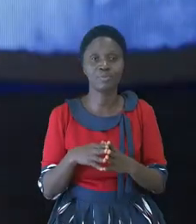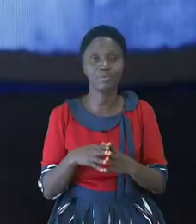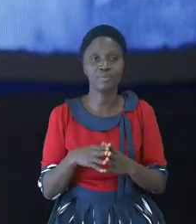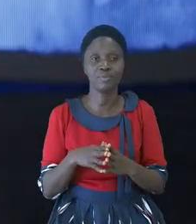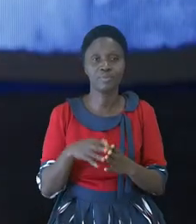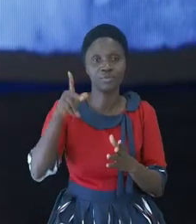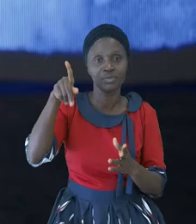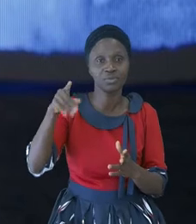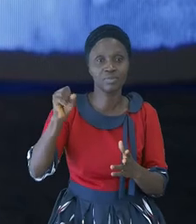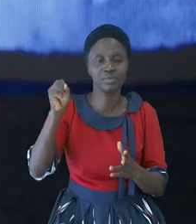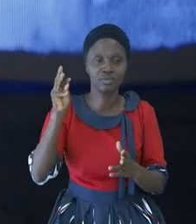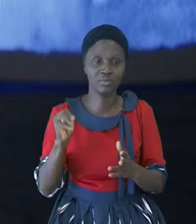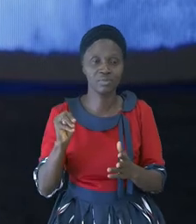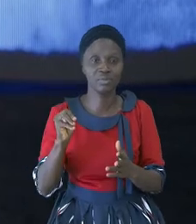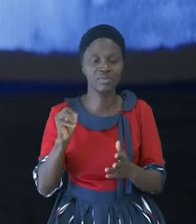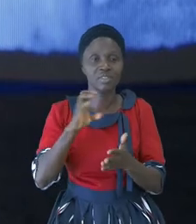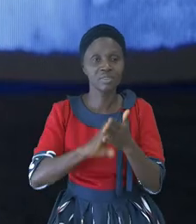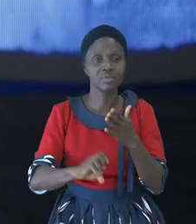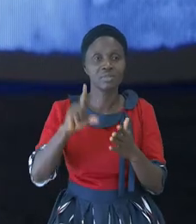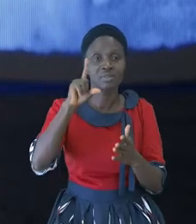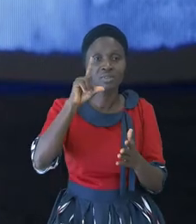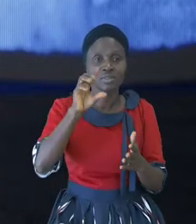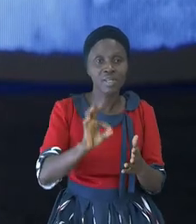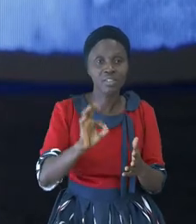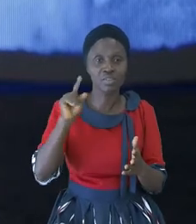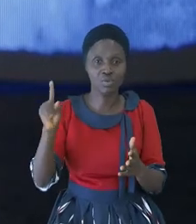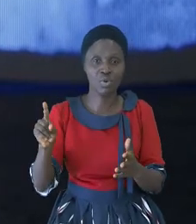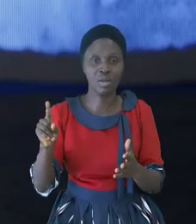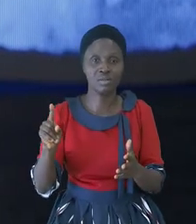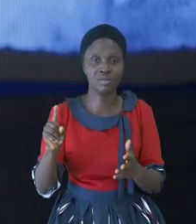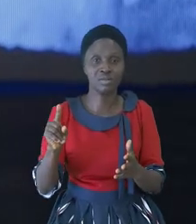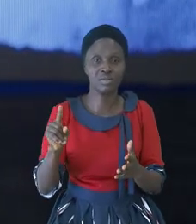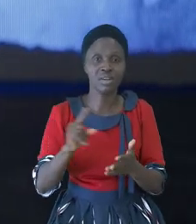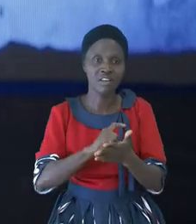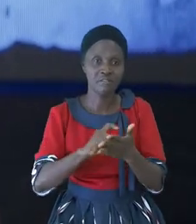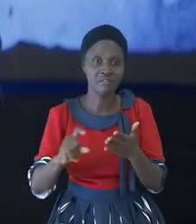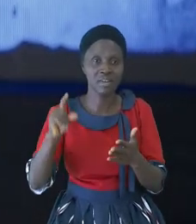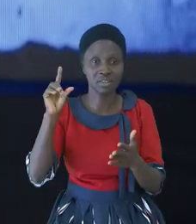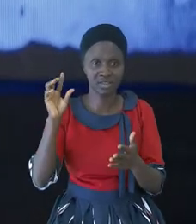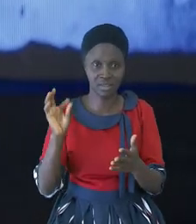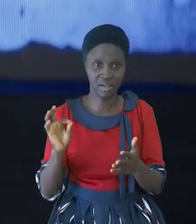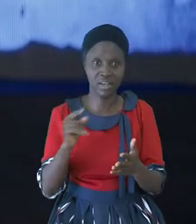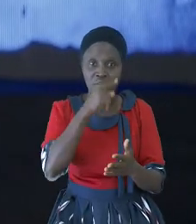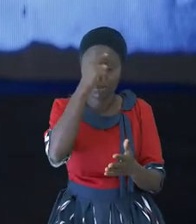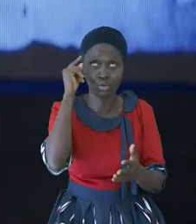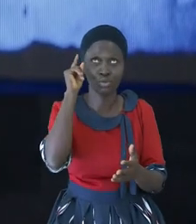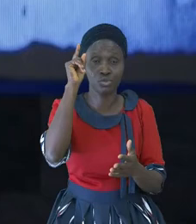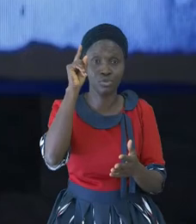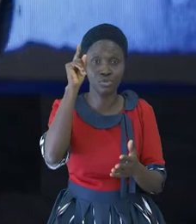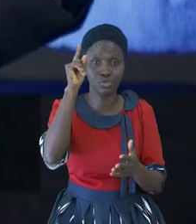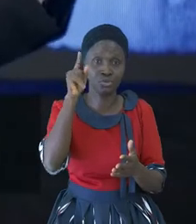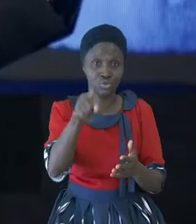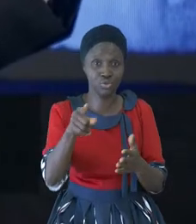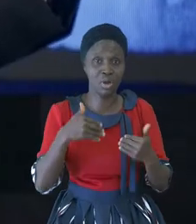from verse 9. Because thou hast made the Lord, which is my